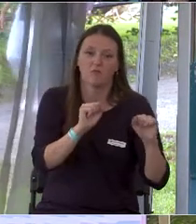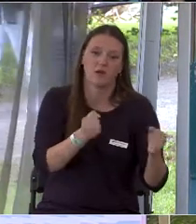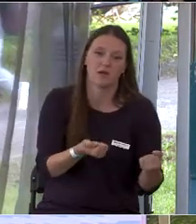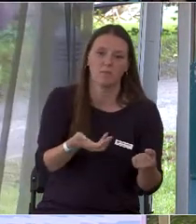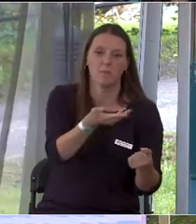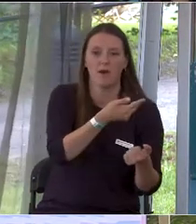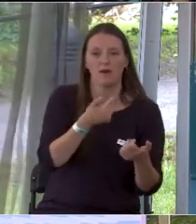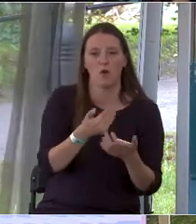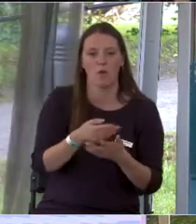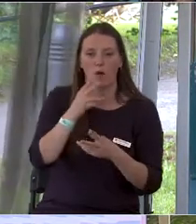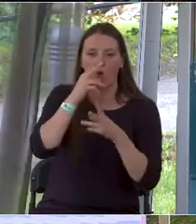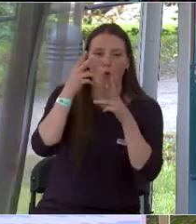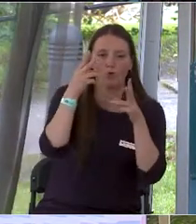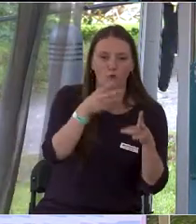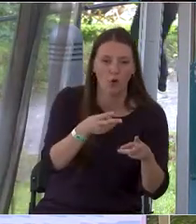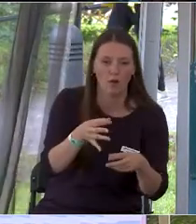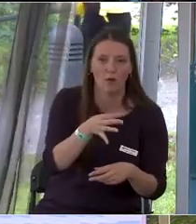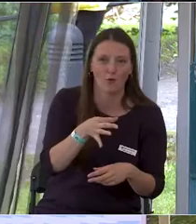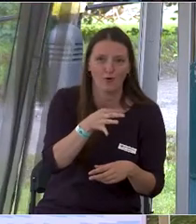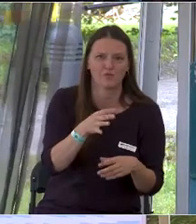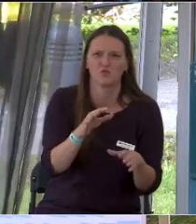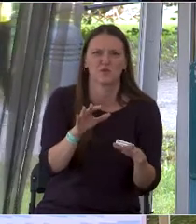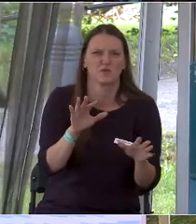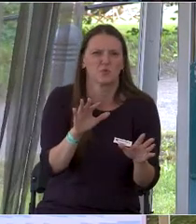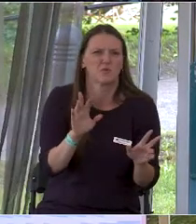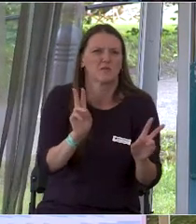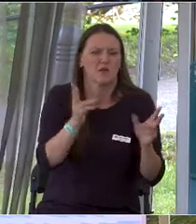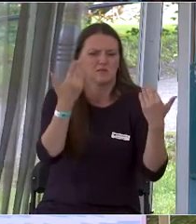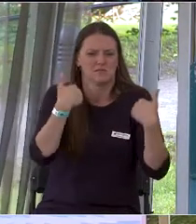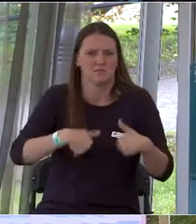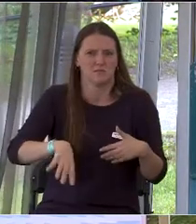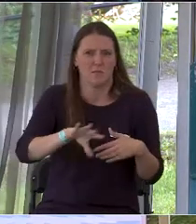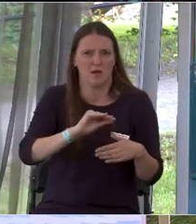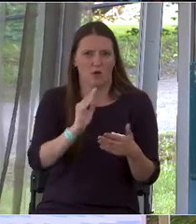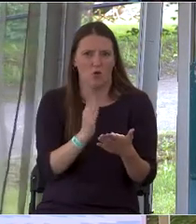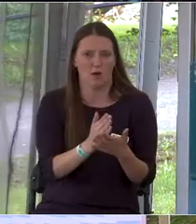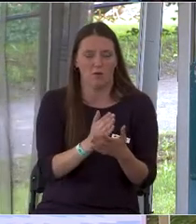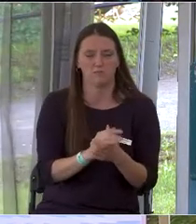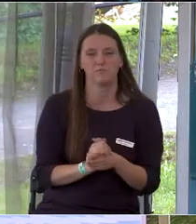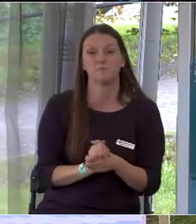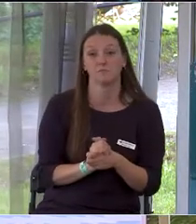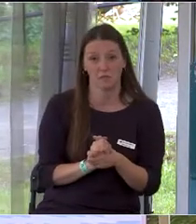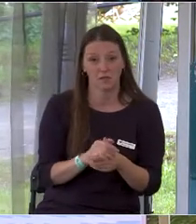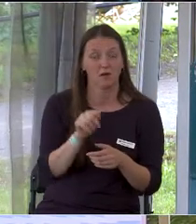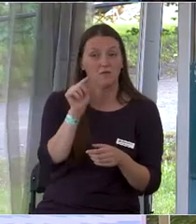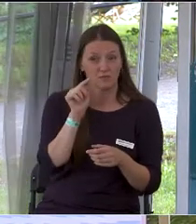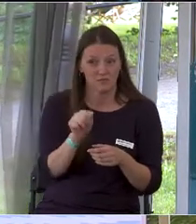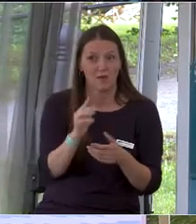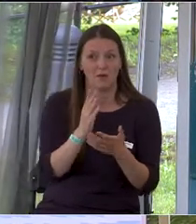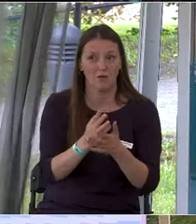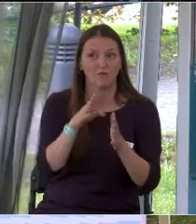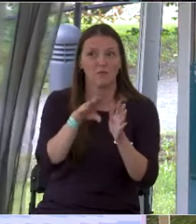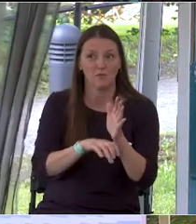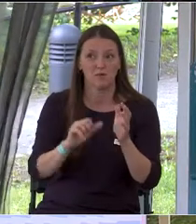owners or controllers, or how do you actually see them? And one thing that has changed over the past couple of years